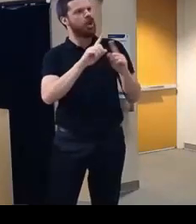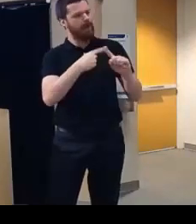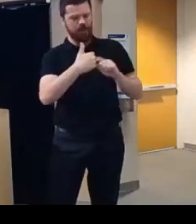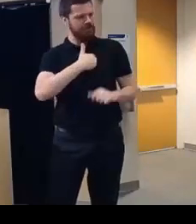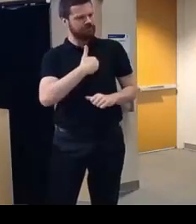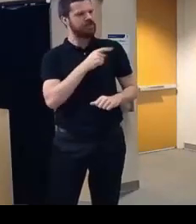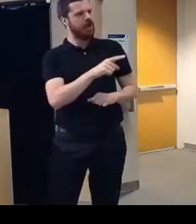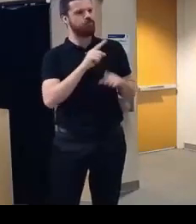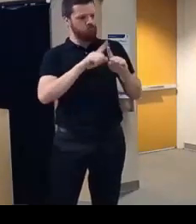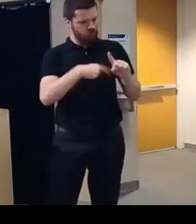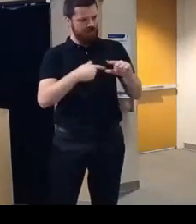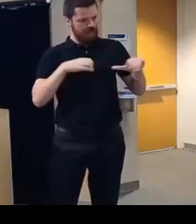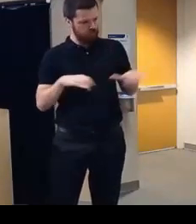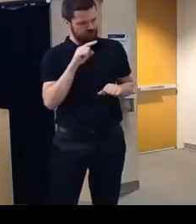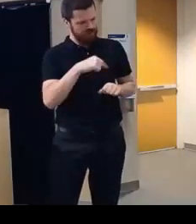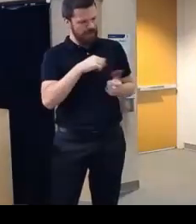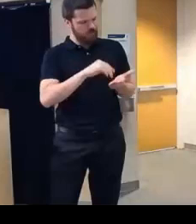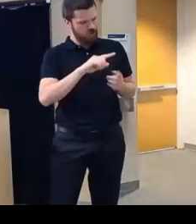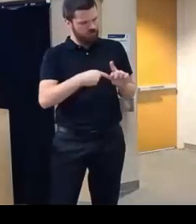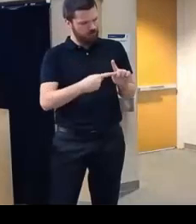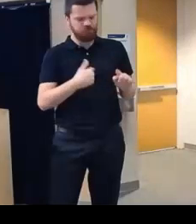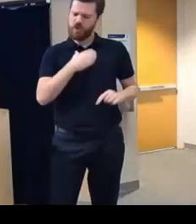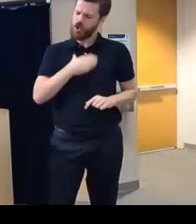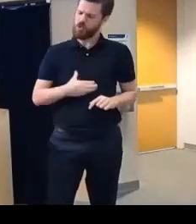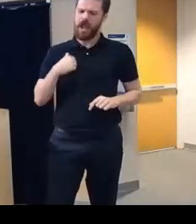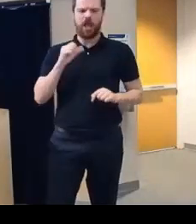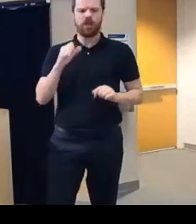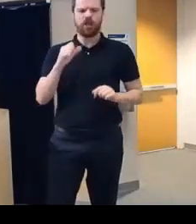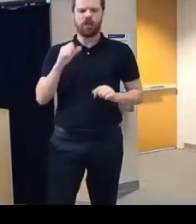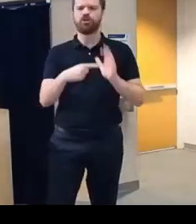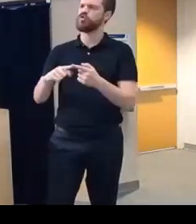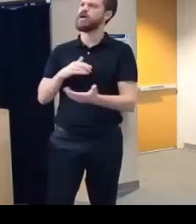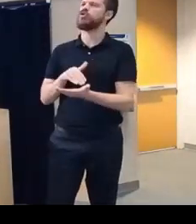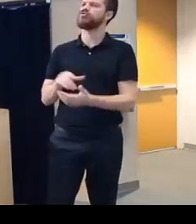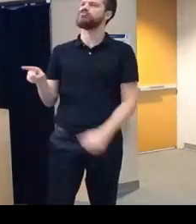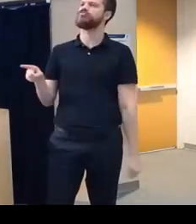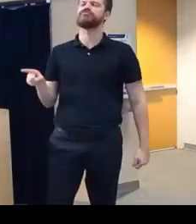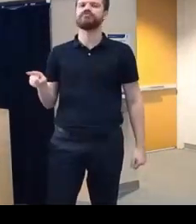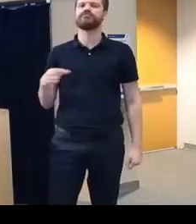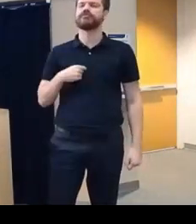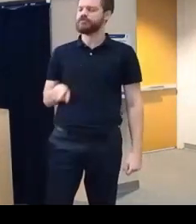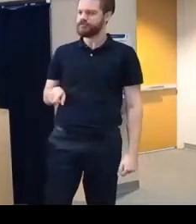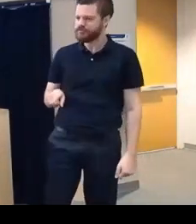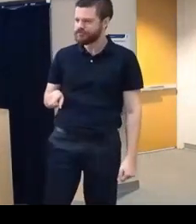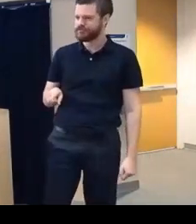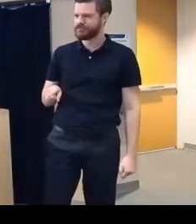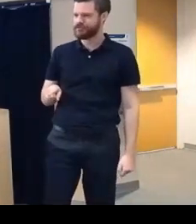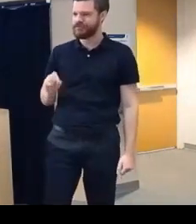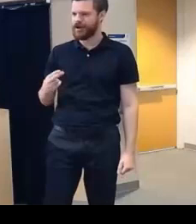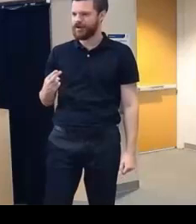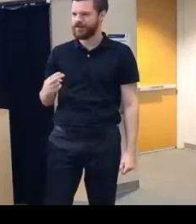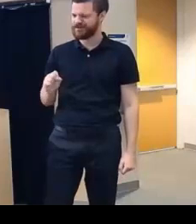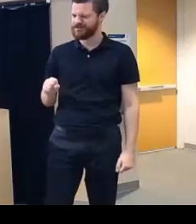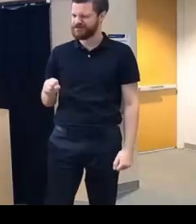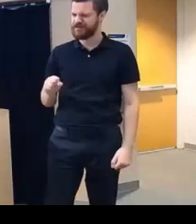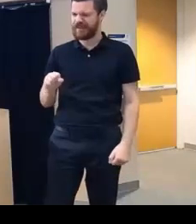about myself when I do it. You know what I really wish? I could show it to my doctor. And I was like, oh, yeah, that's